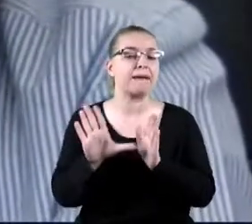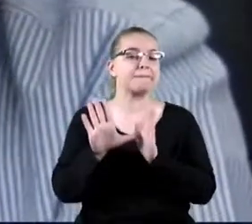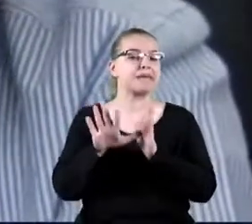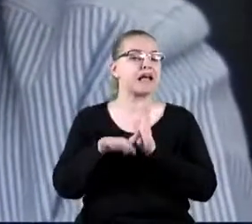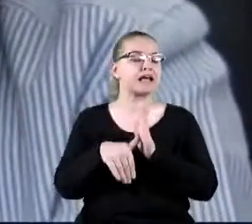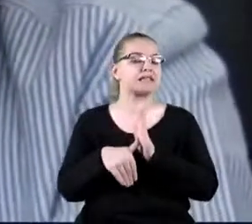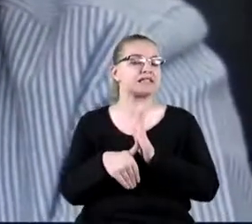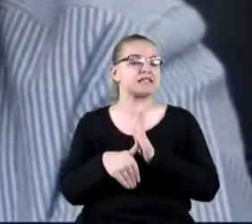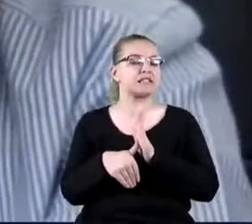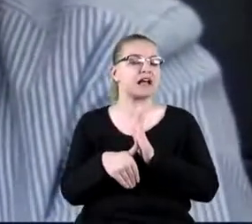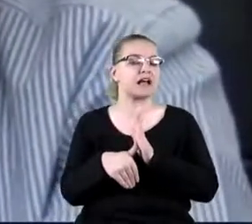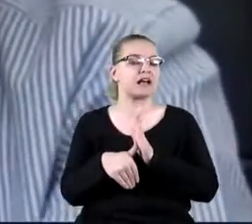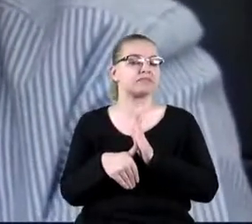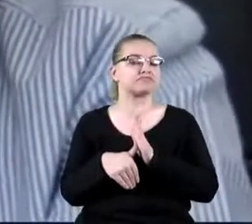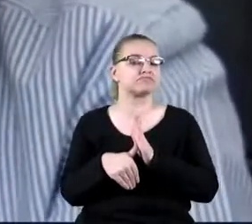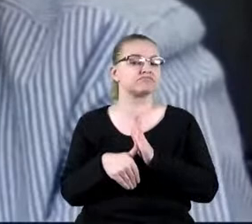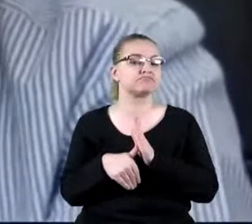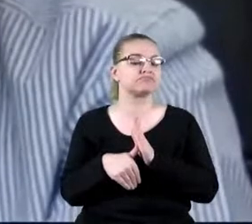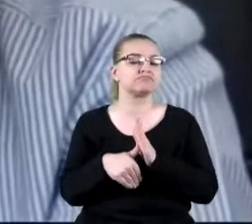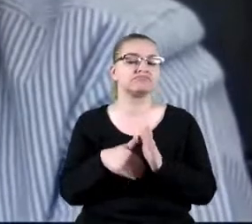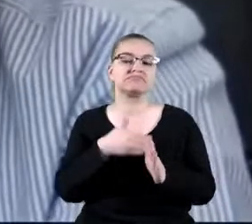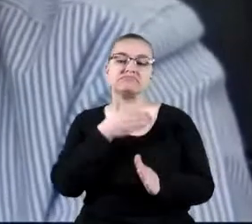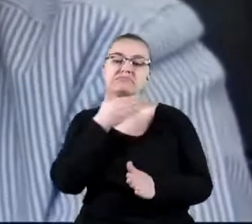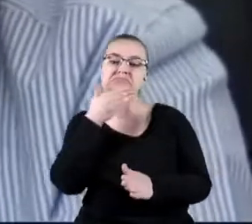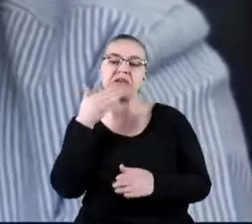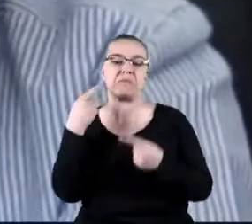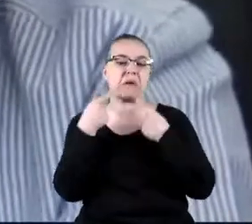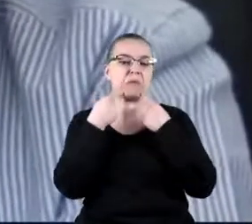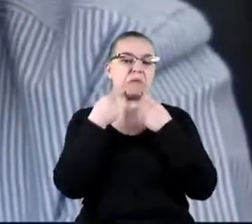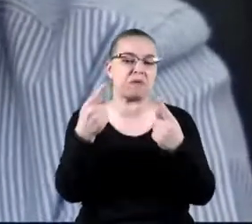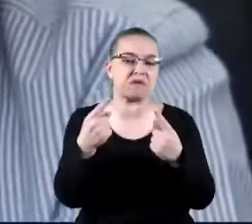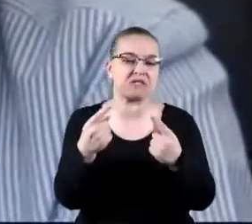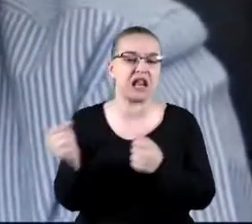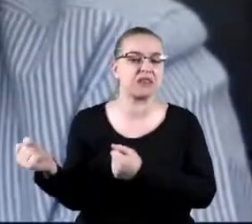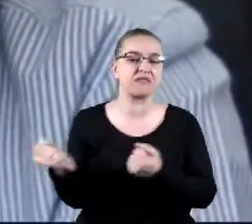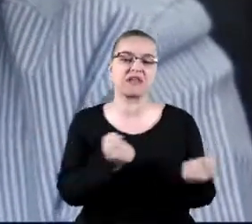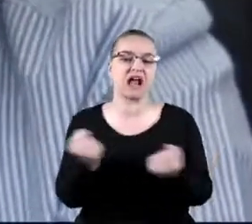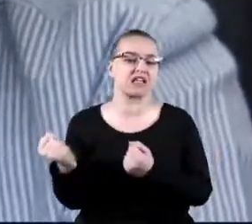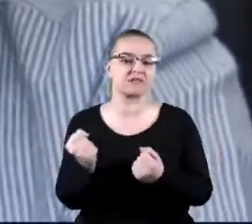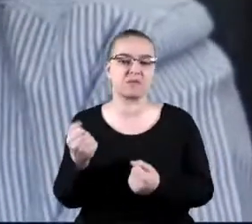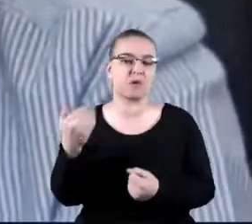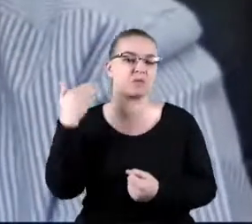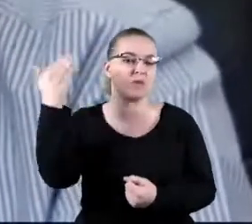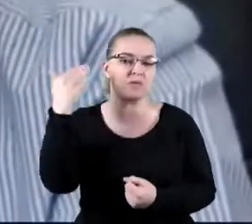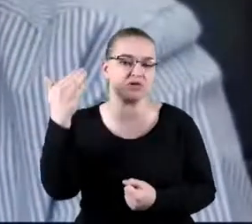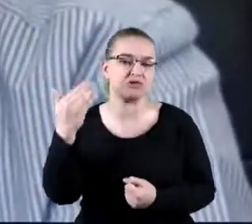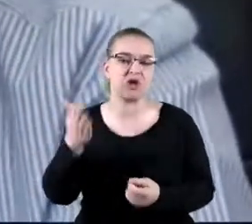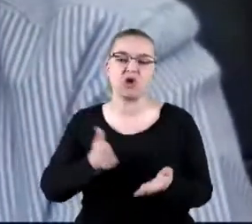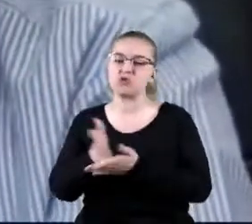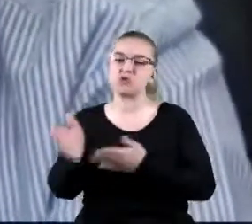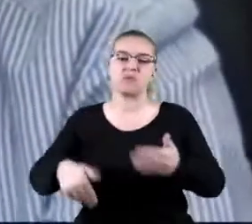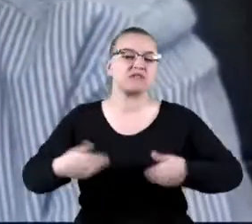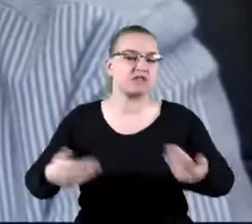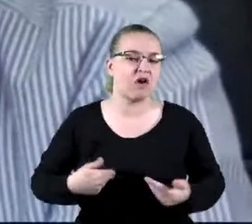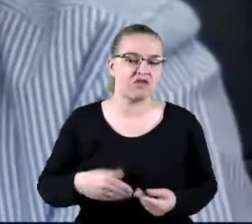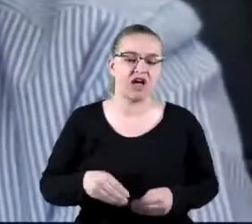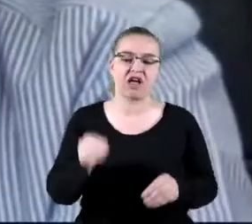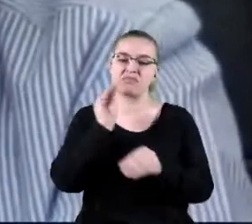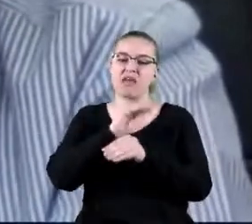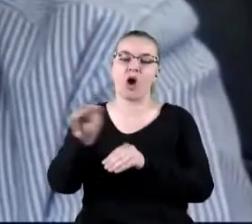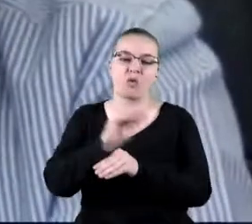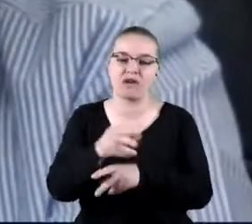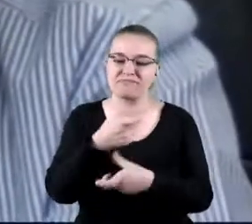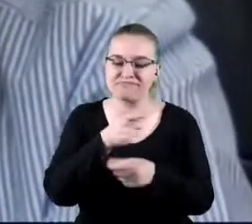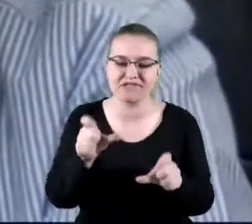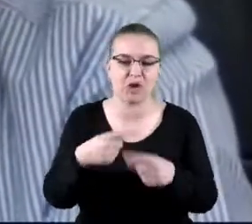Unfortunately, in tourism, in Tunisia, the cities are not responsible